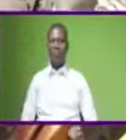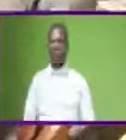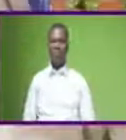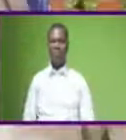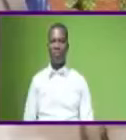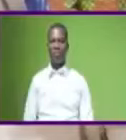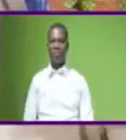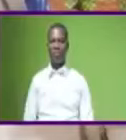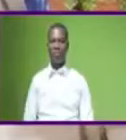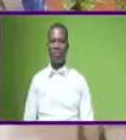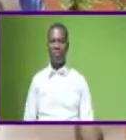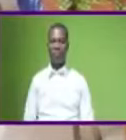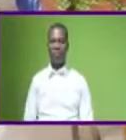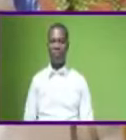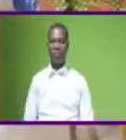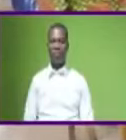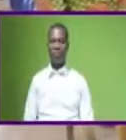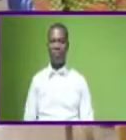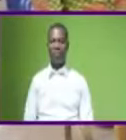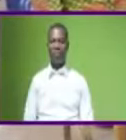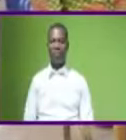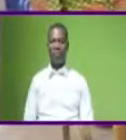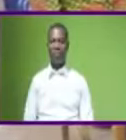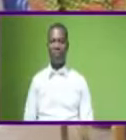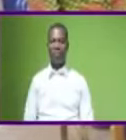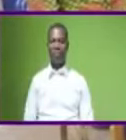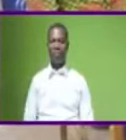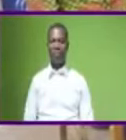Bosom ponie. Bela da bi amba.